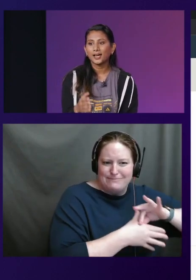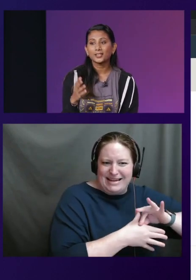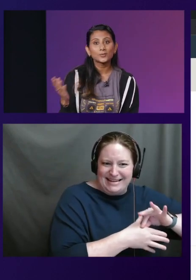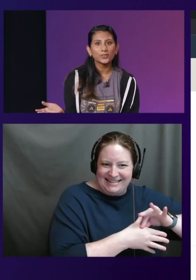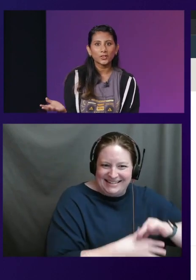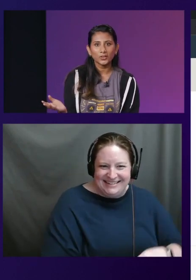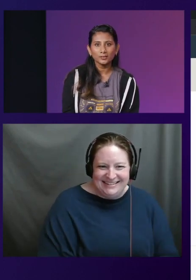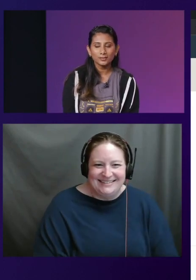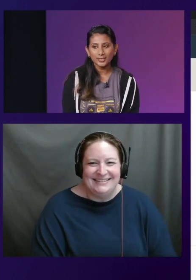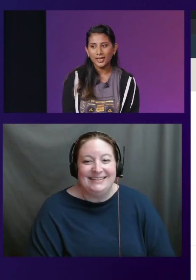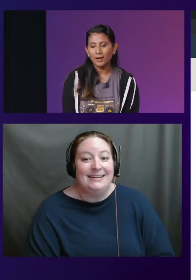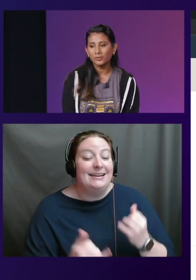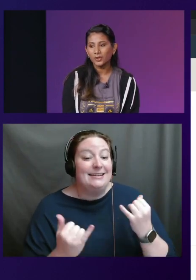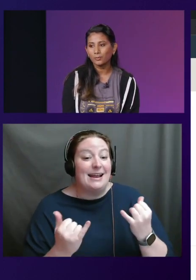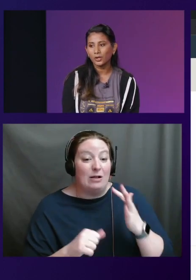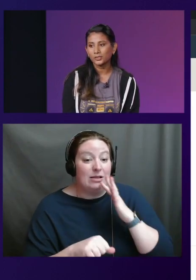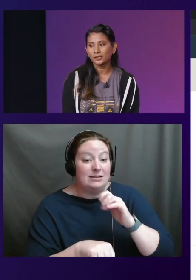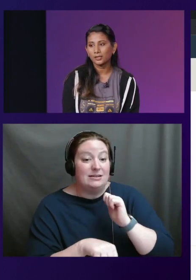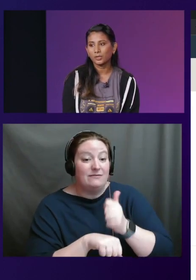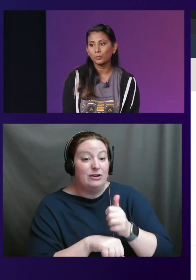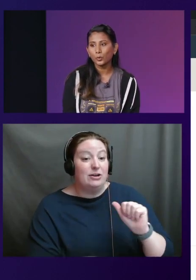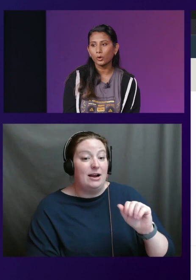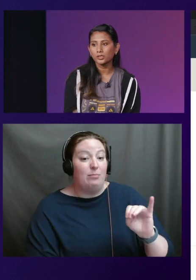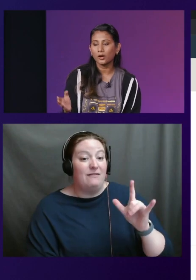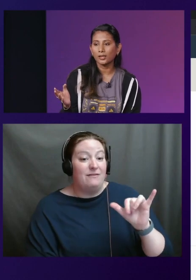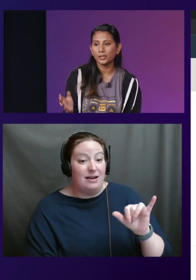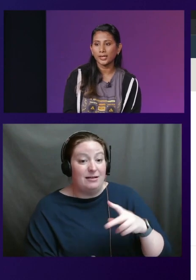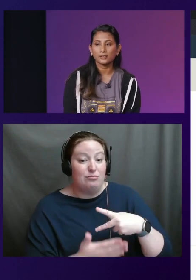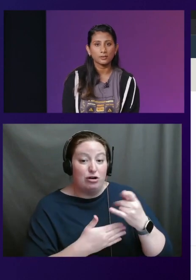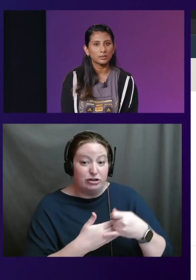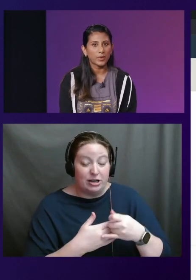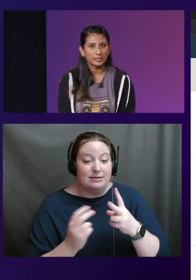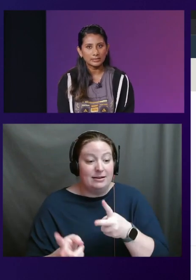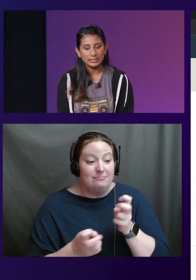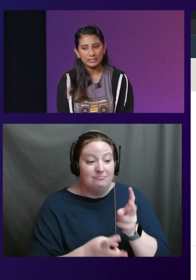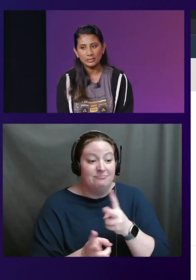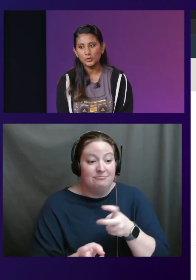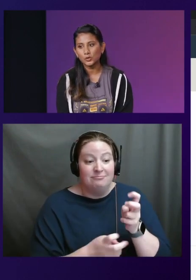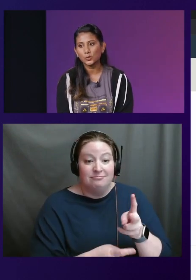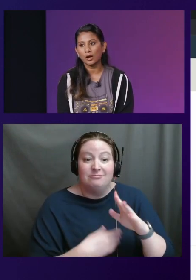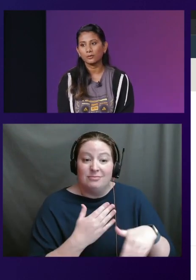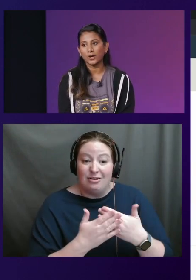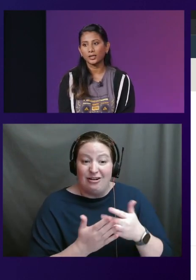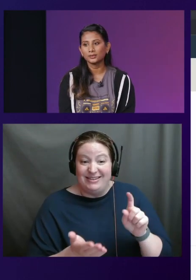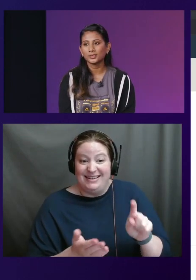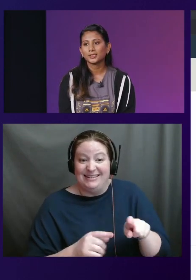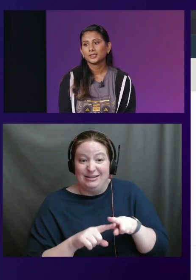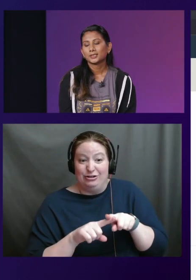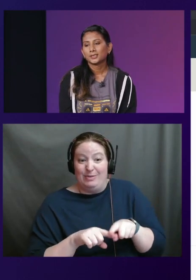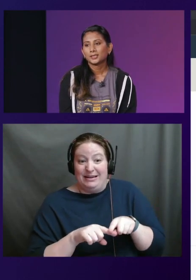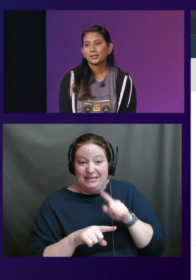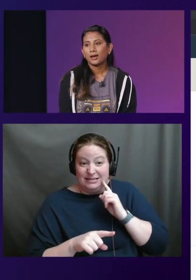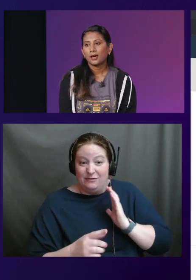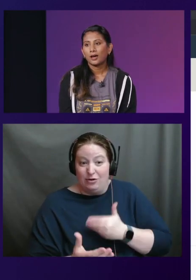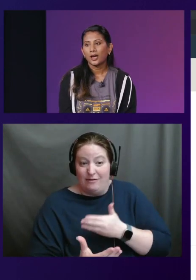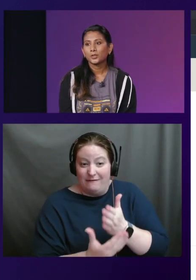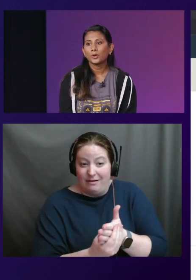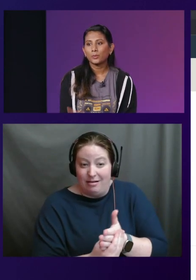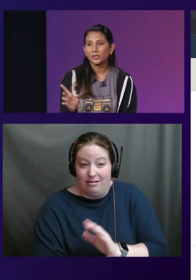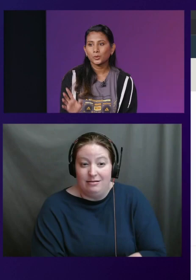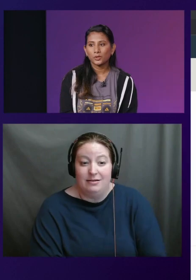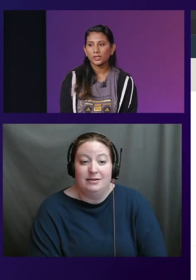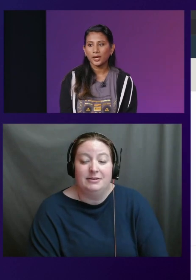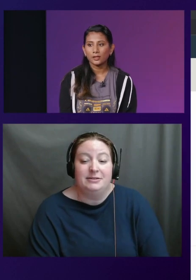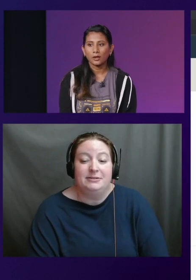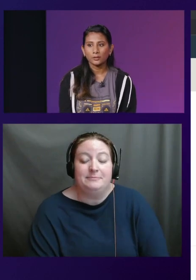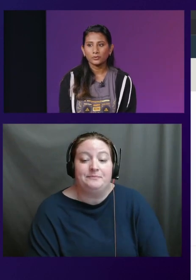let's configure the Amplify project and import all our necessary dependencies into our file. I do want to